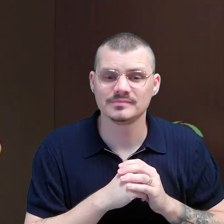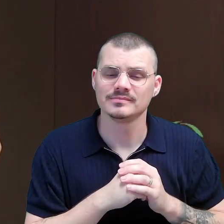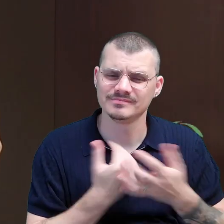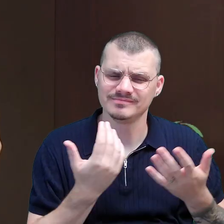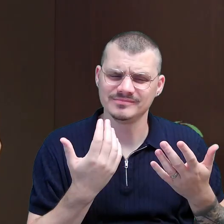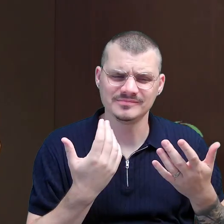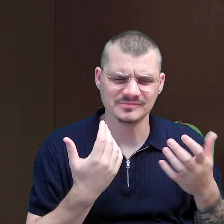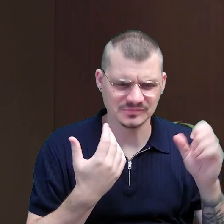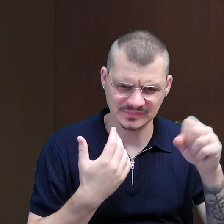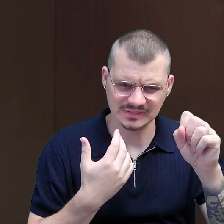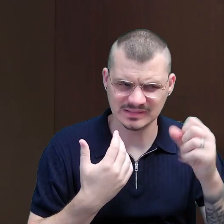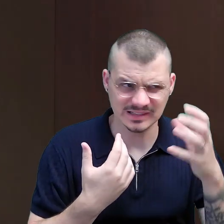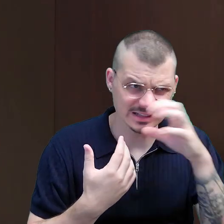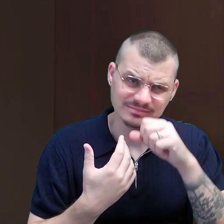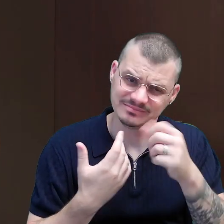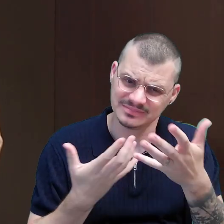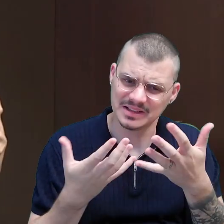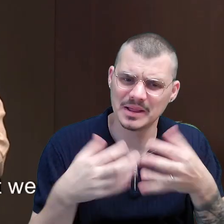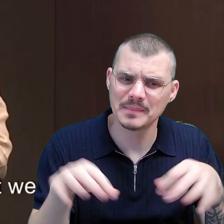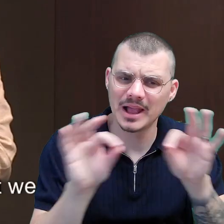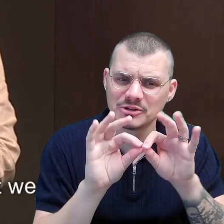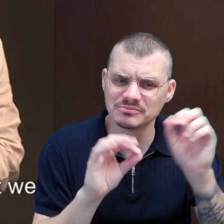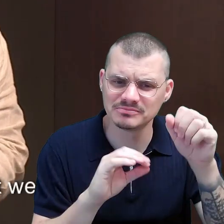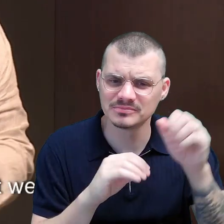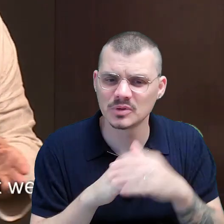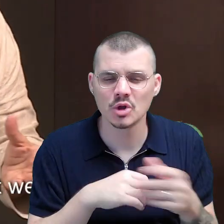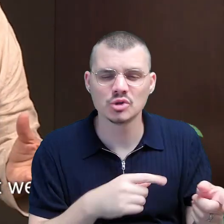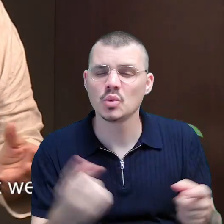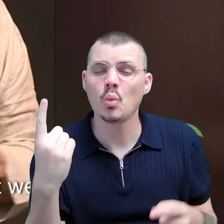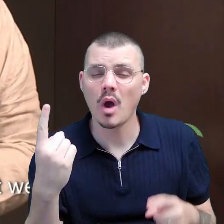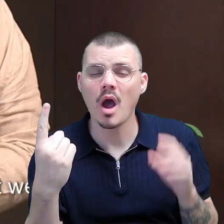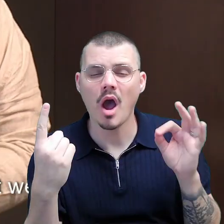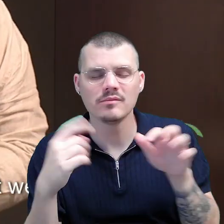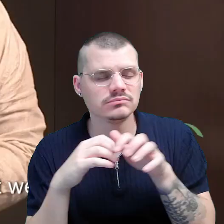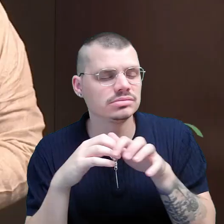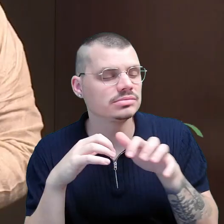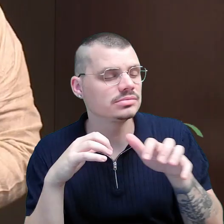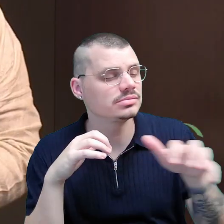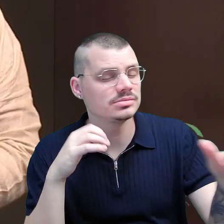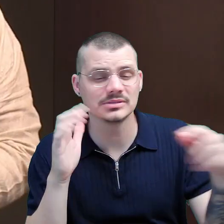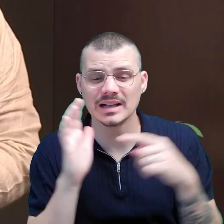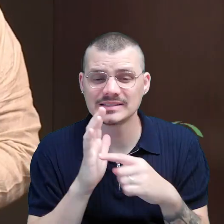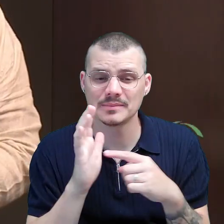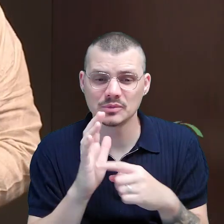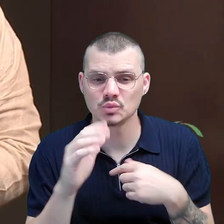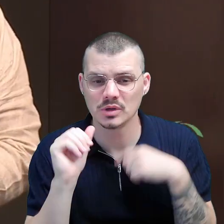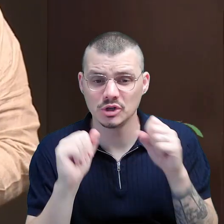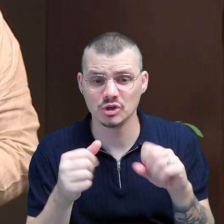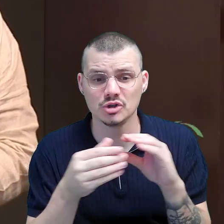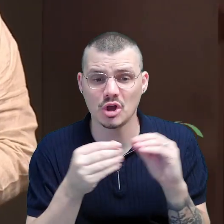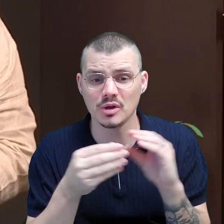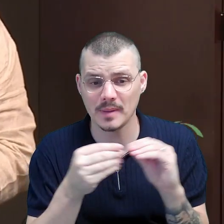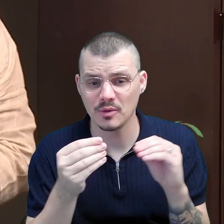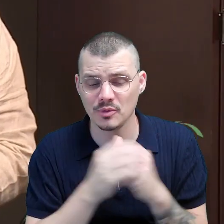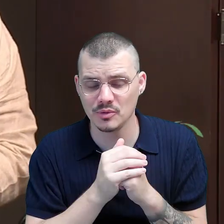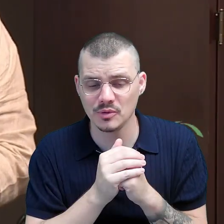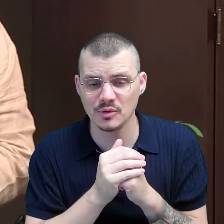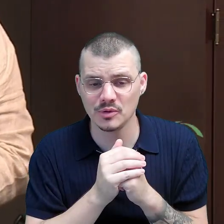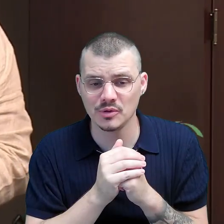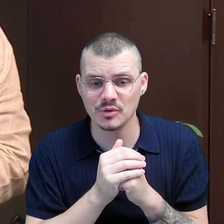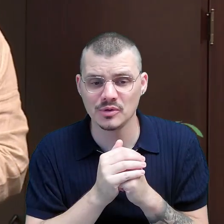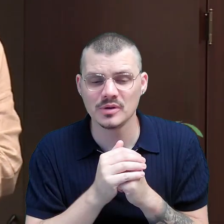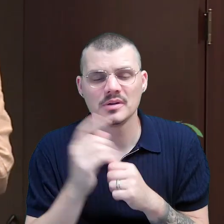So I guess it does matter. She's one of thousands of examples that we could talk about.